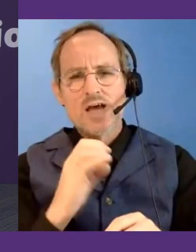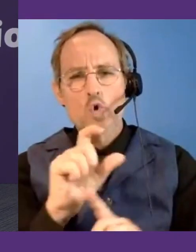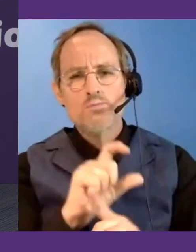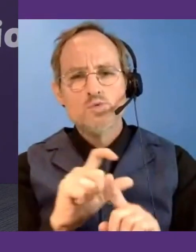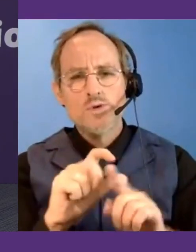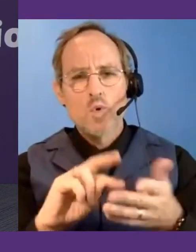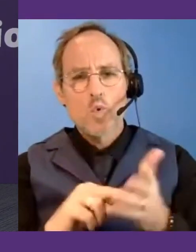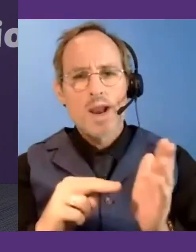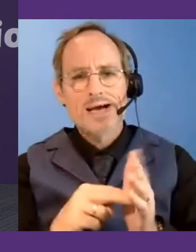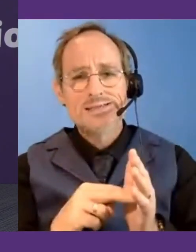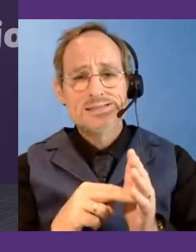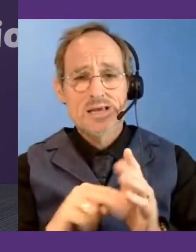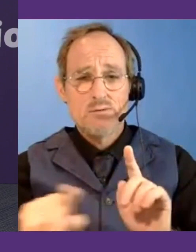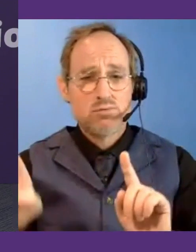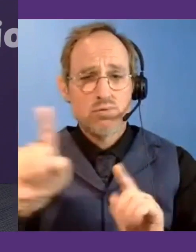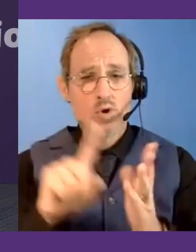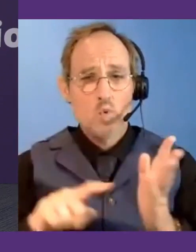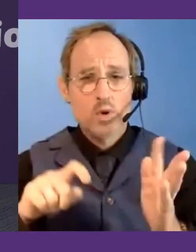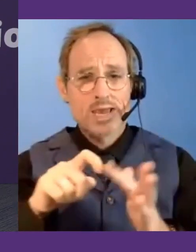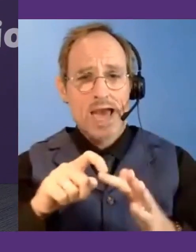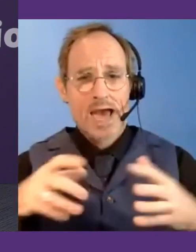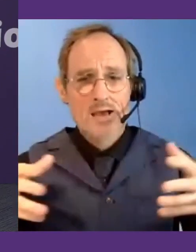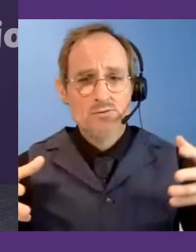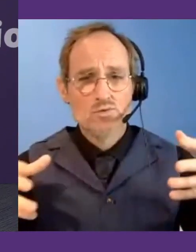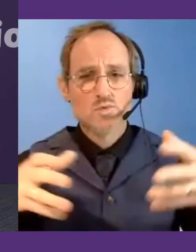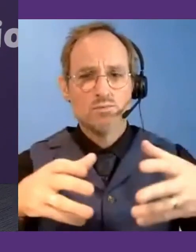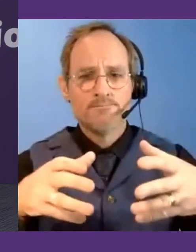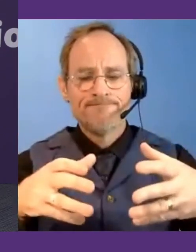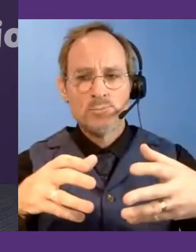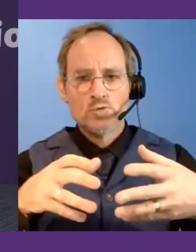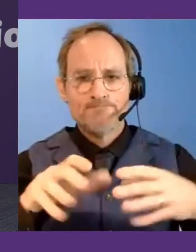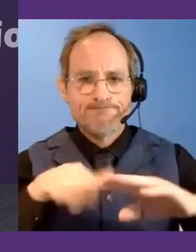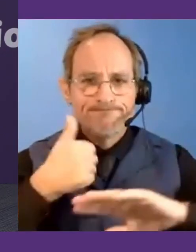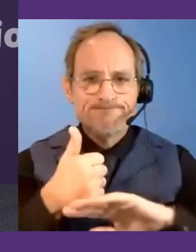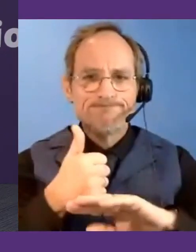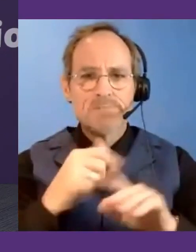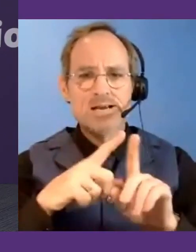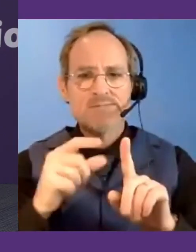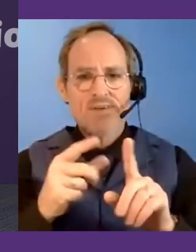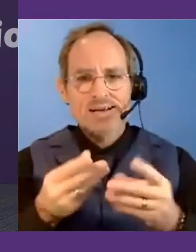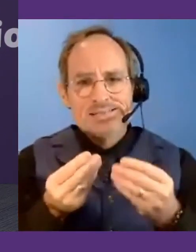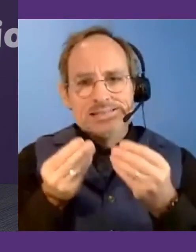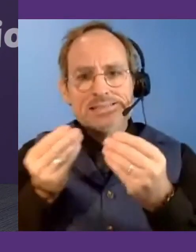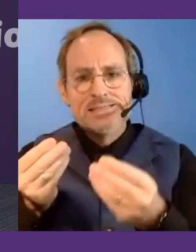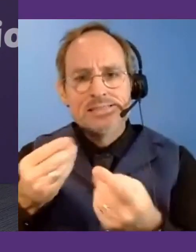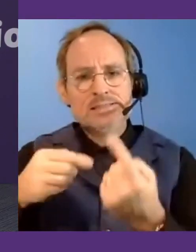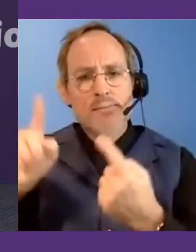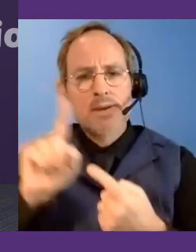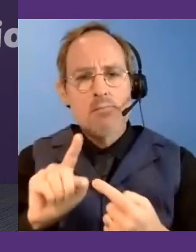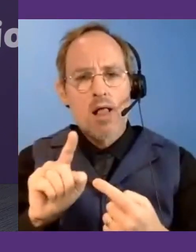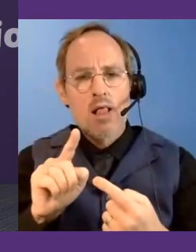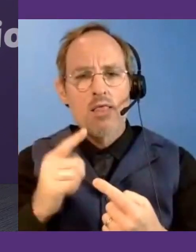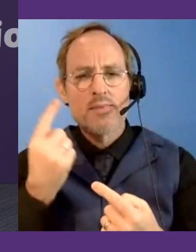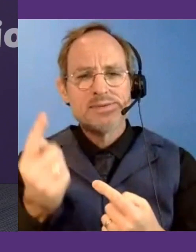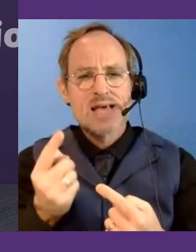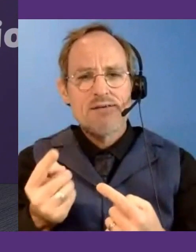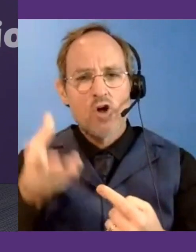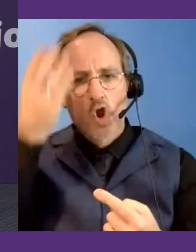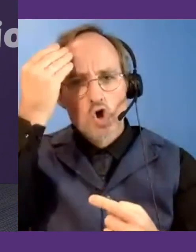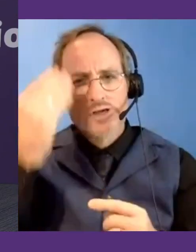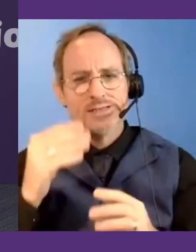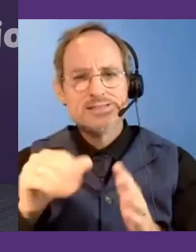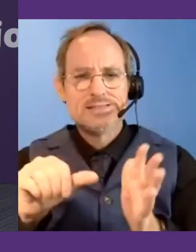organisations across the country to get devices into the hands of people living with a learning disability,